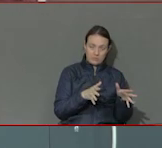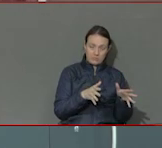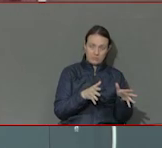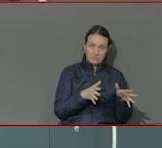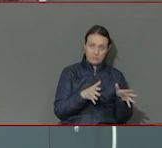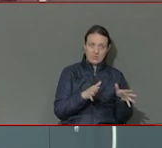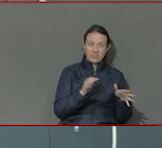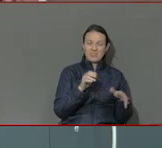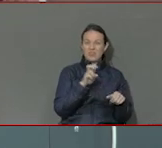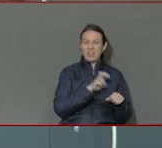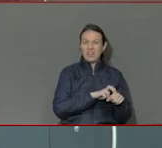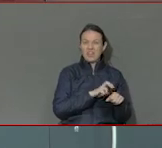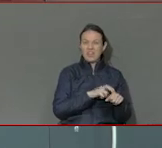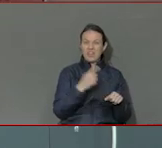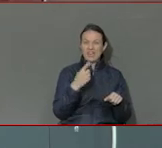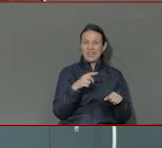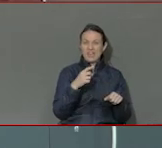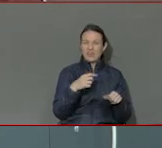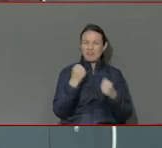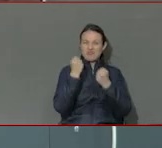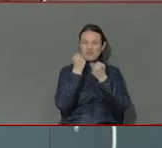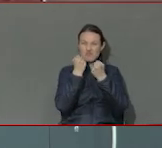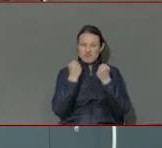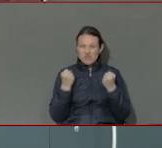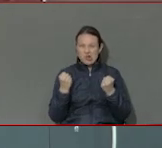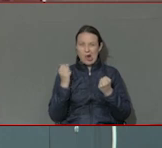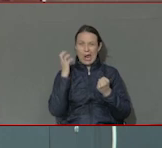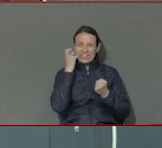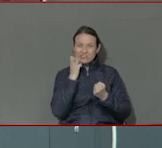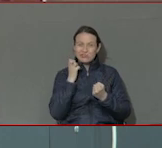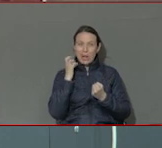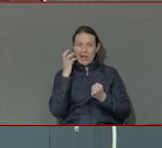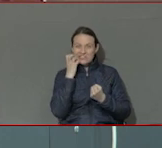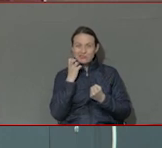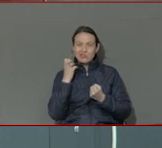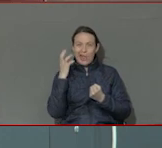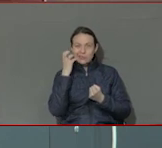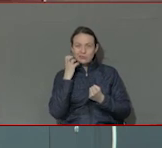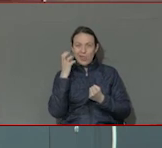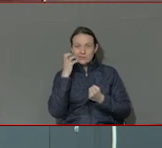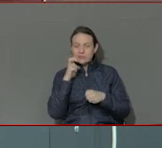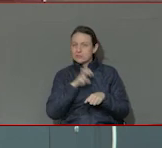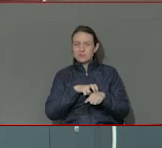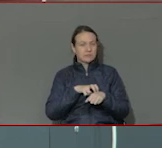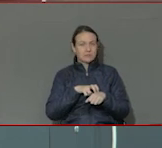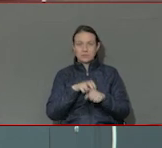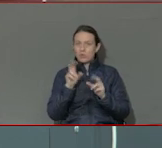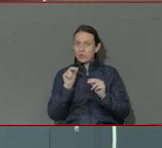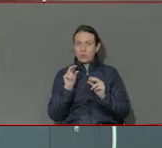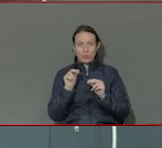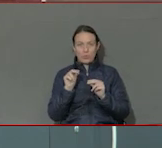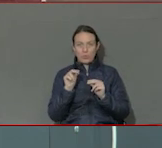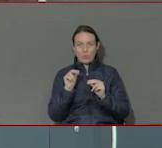there is no need for strong muscle attachment due to the decrease in the